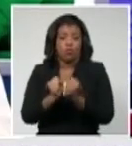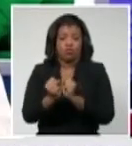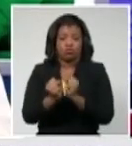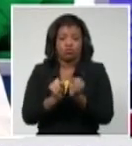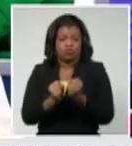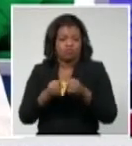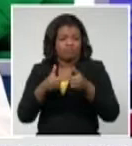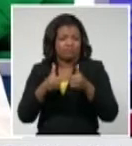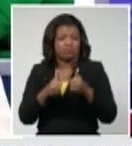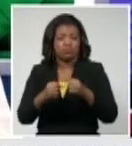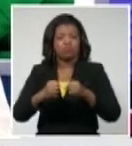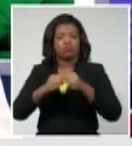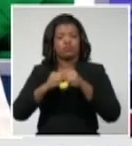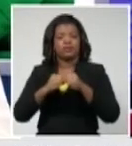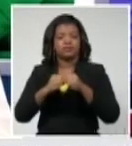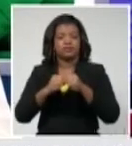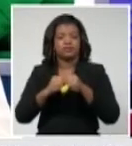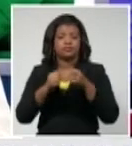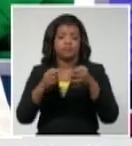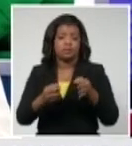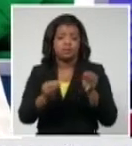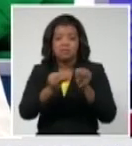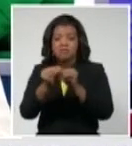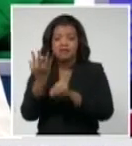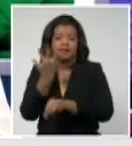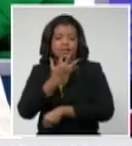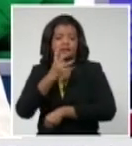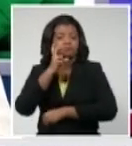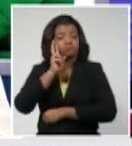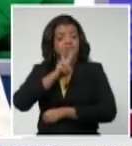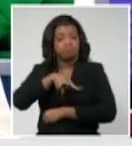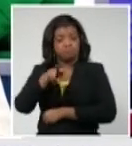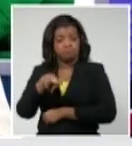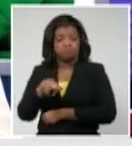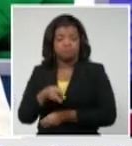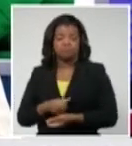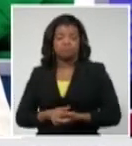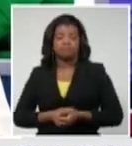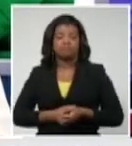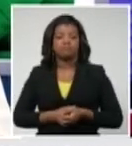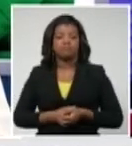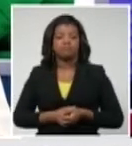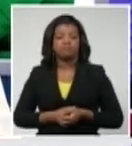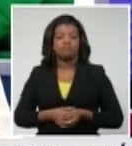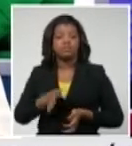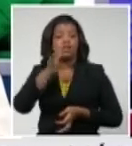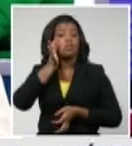54 cases diagnosed yesterday, 26 are female and 28 are male.